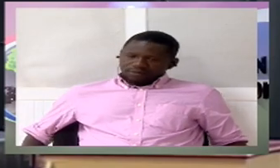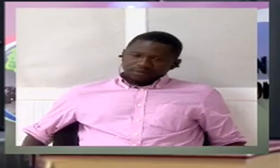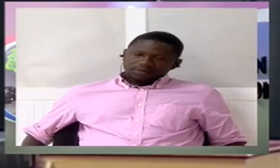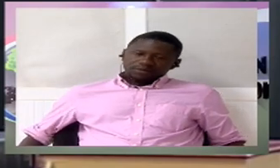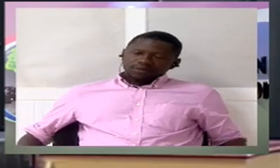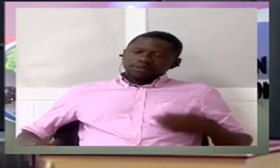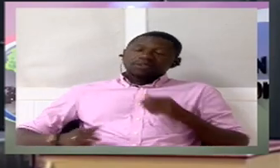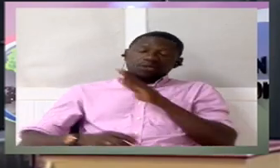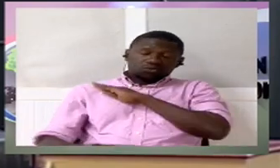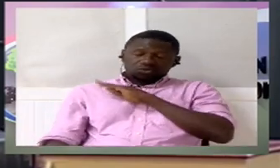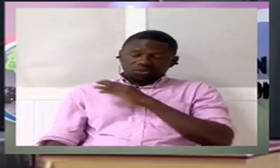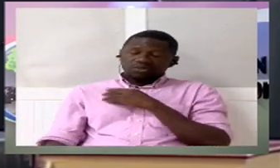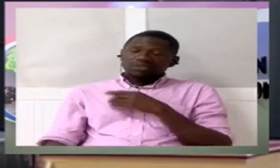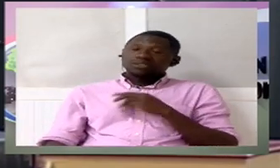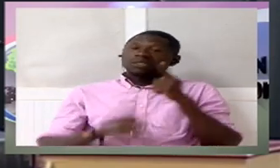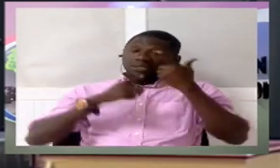That also,